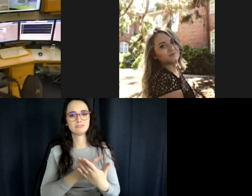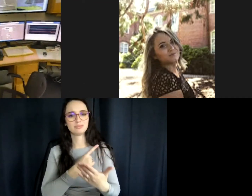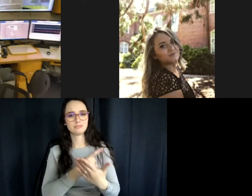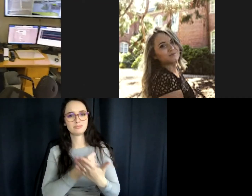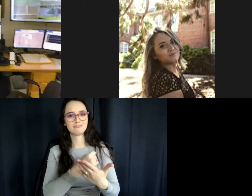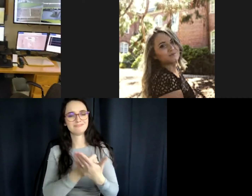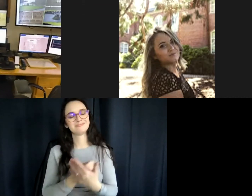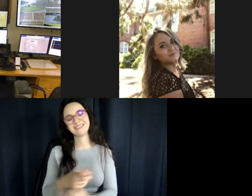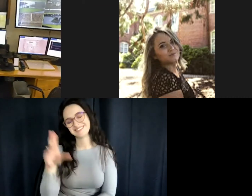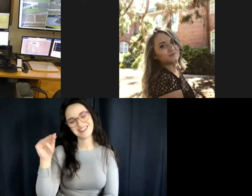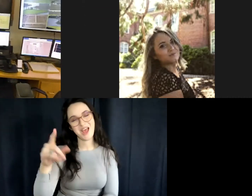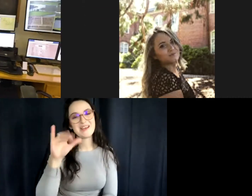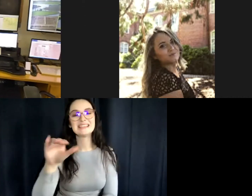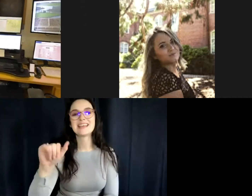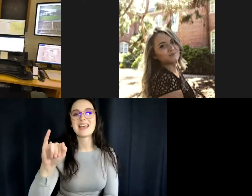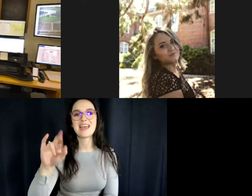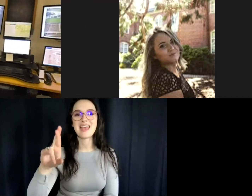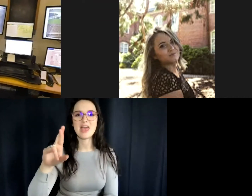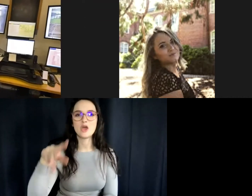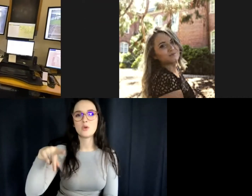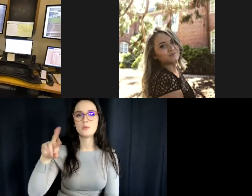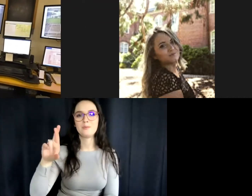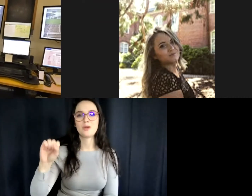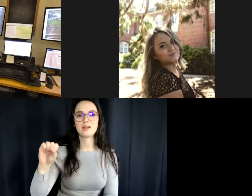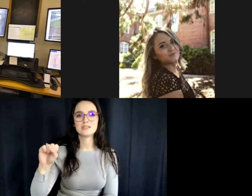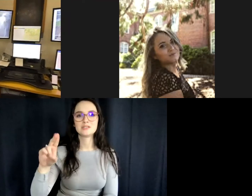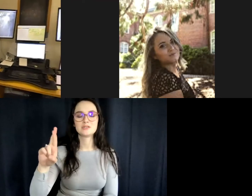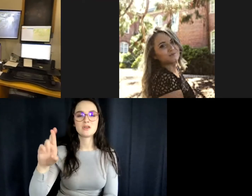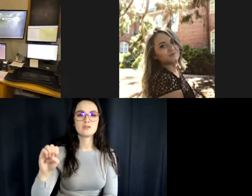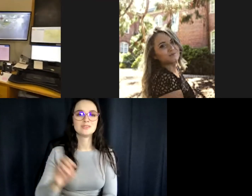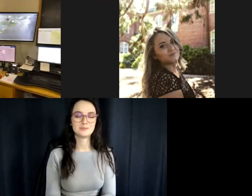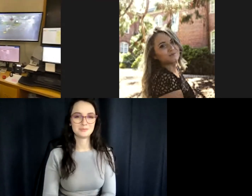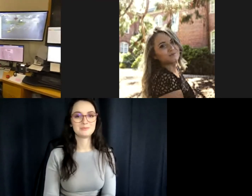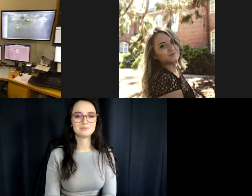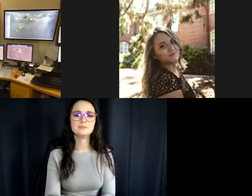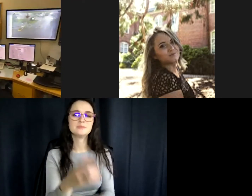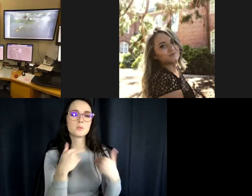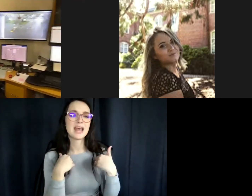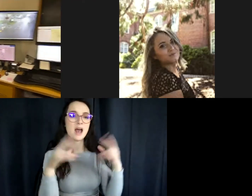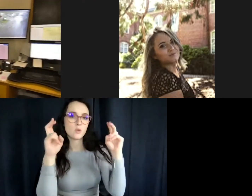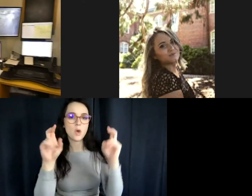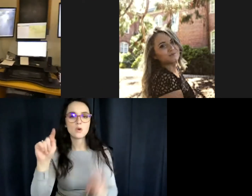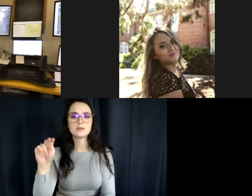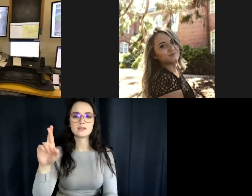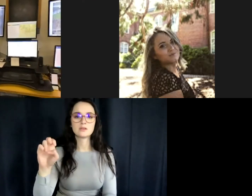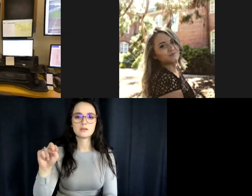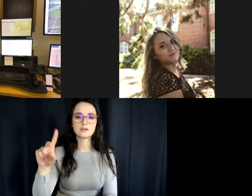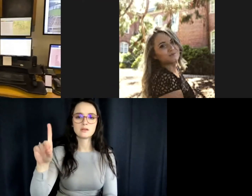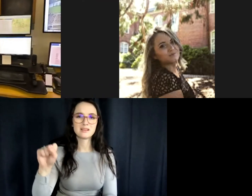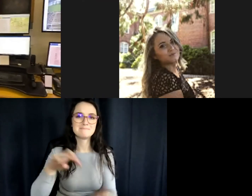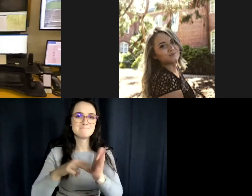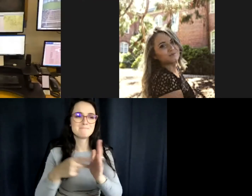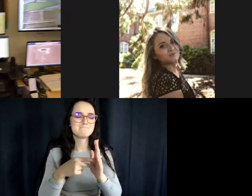the console. So this is where we monitor the plant processes. We have our pump stations that